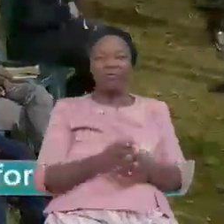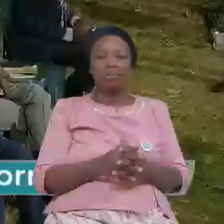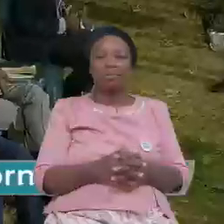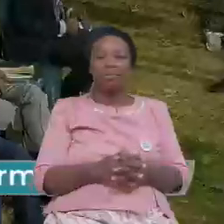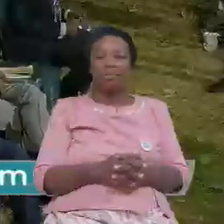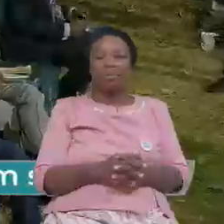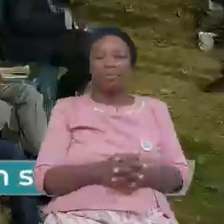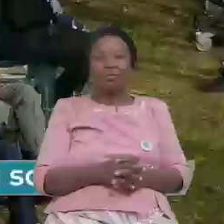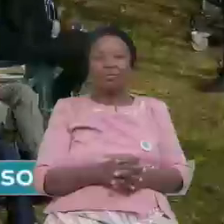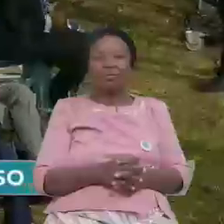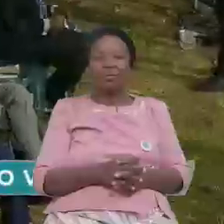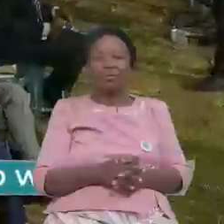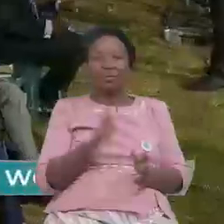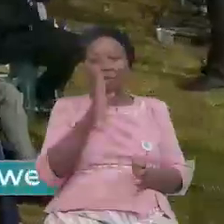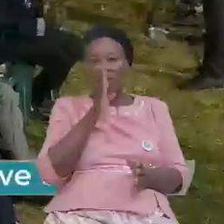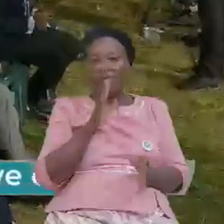Be getting ready.